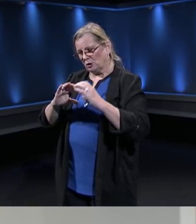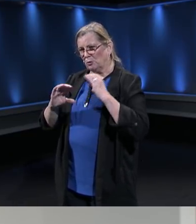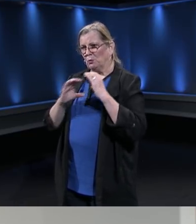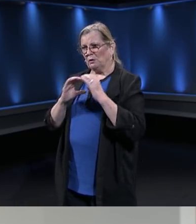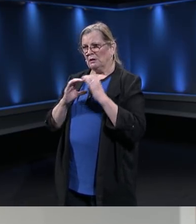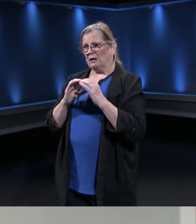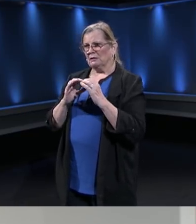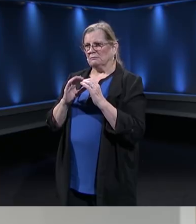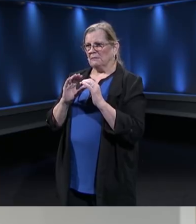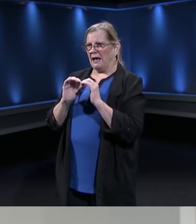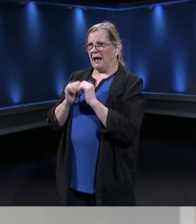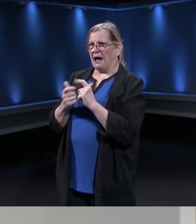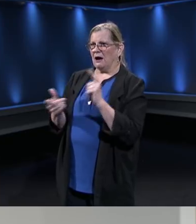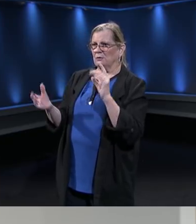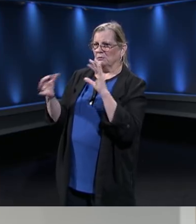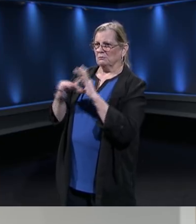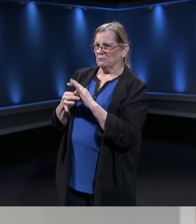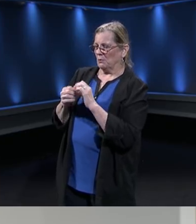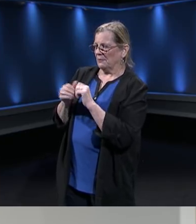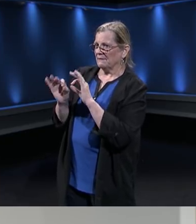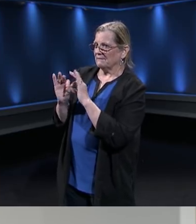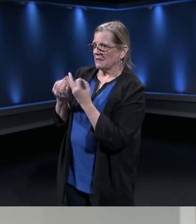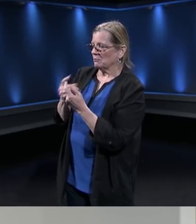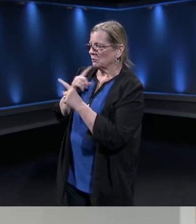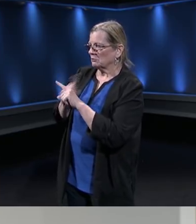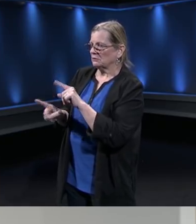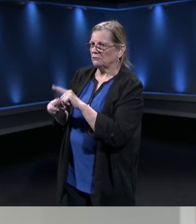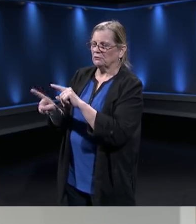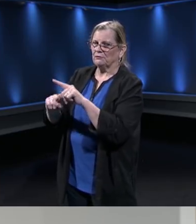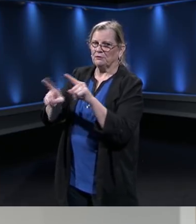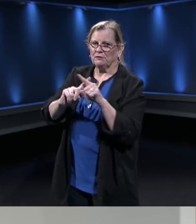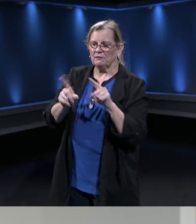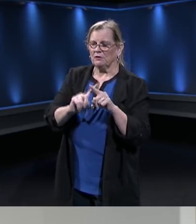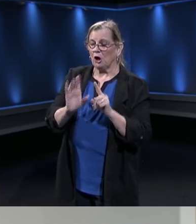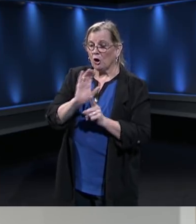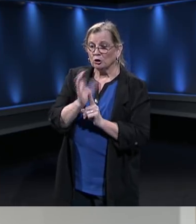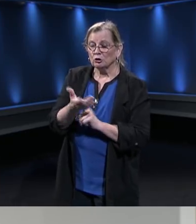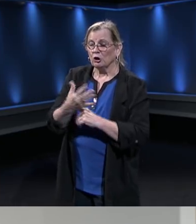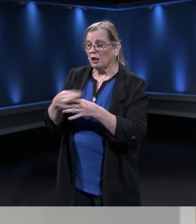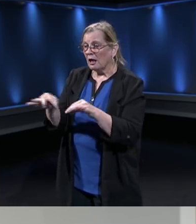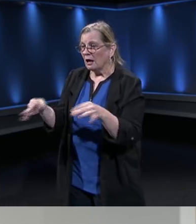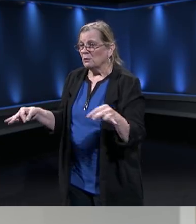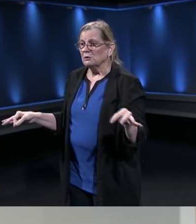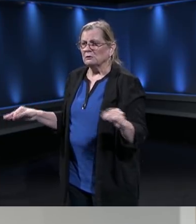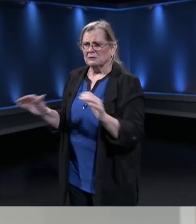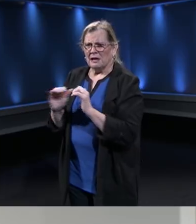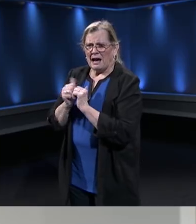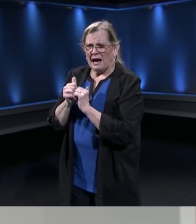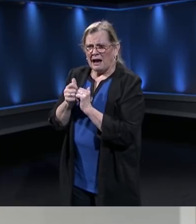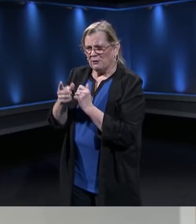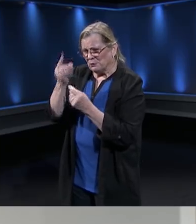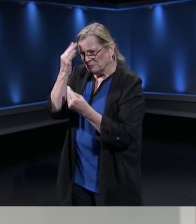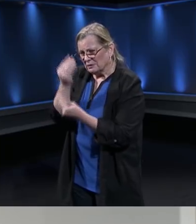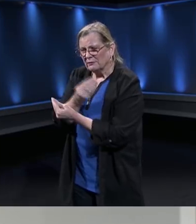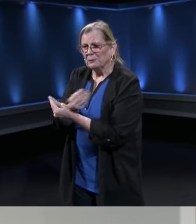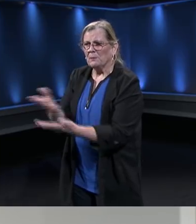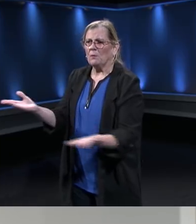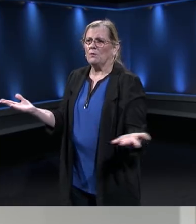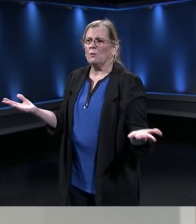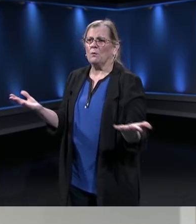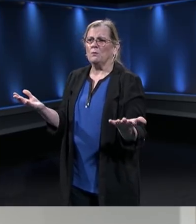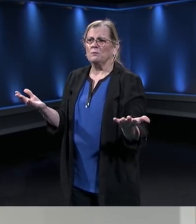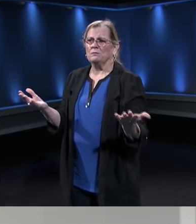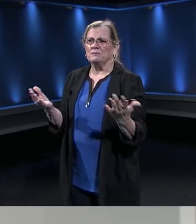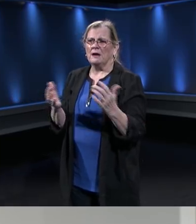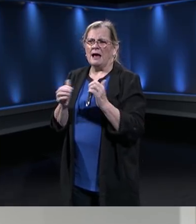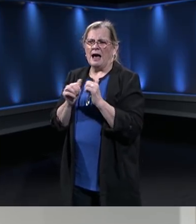families know across all these different languages and cultures how important this is? What are some of the things that you're doing as a social worker to get